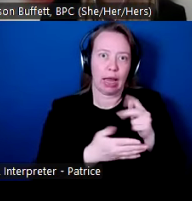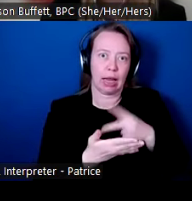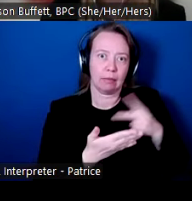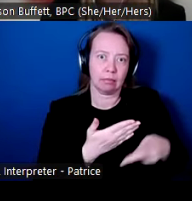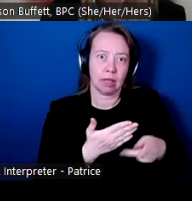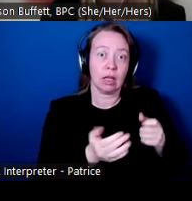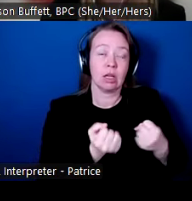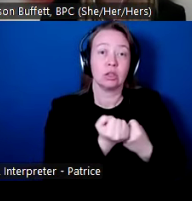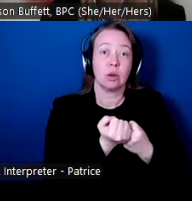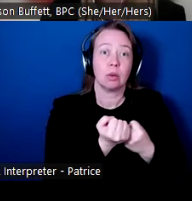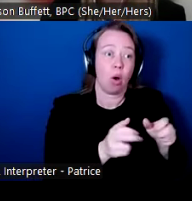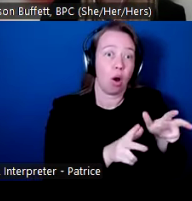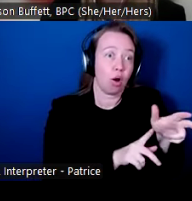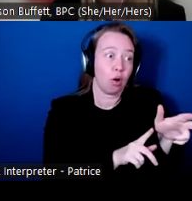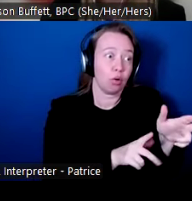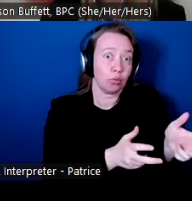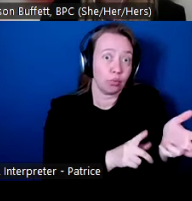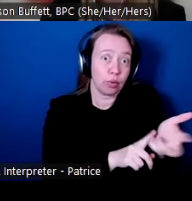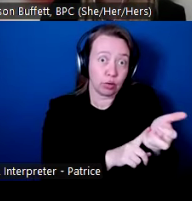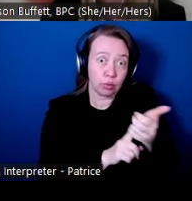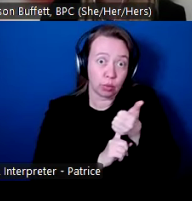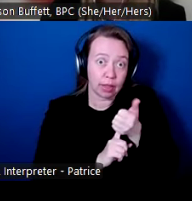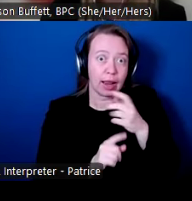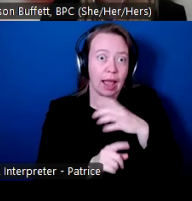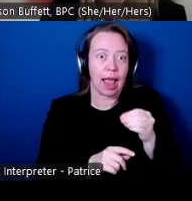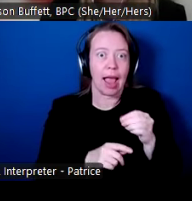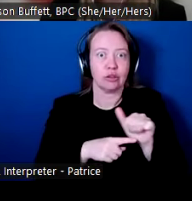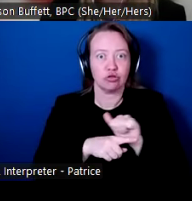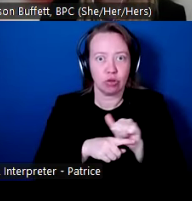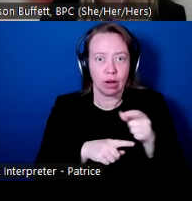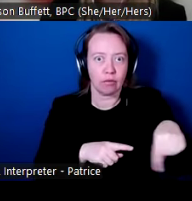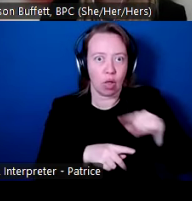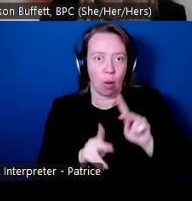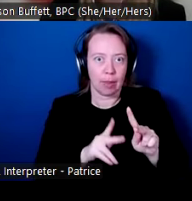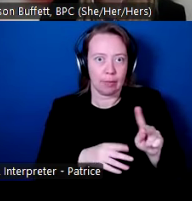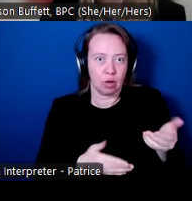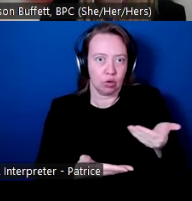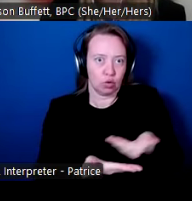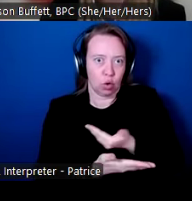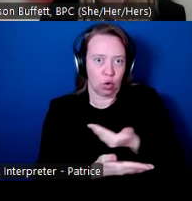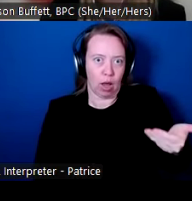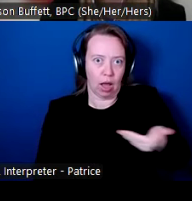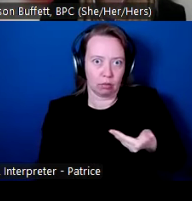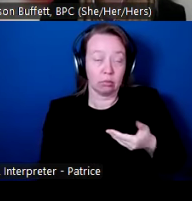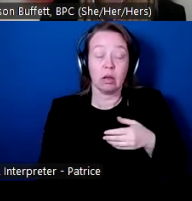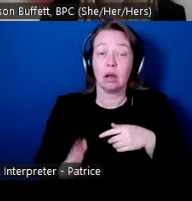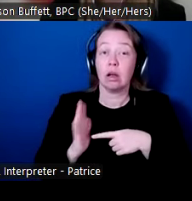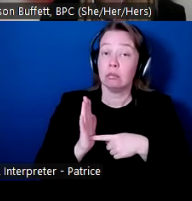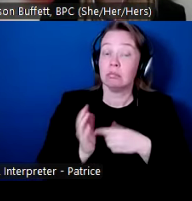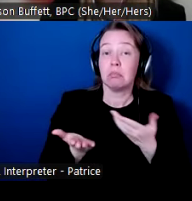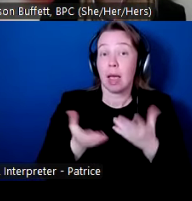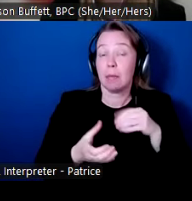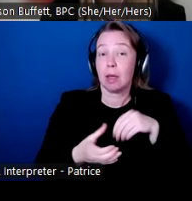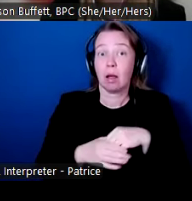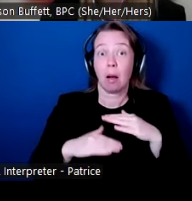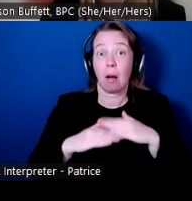recruitment and retention of direct care professionals. For example, these programs could include a minimum